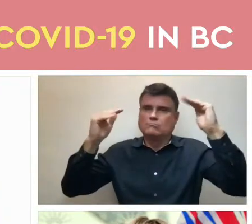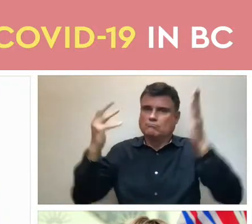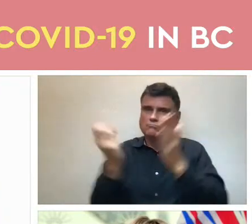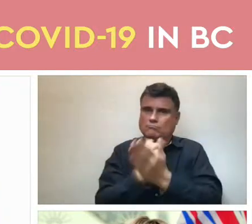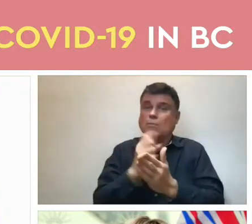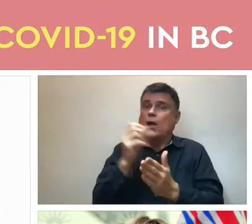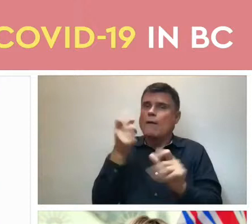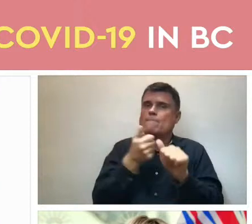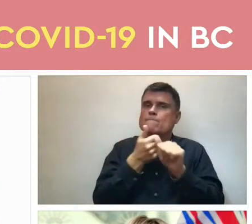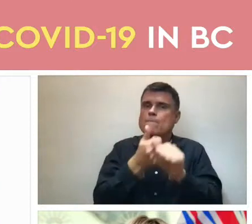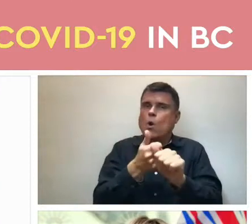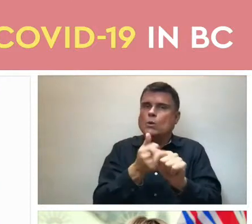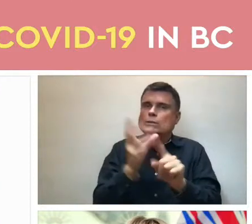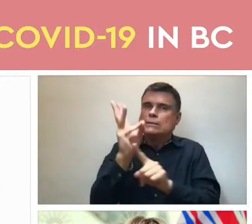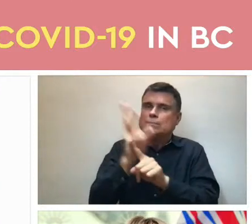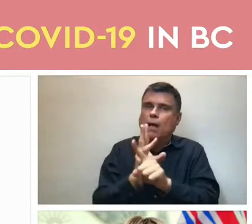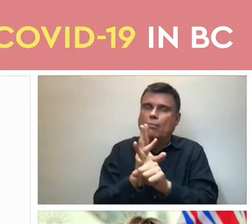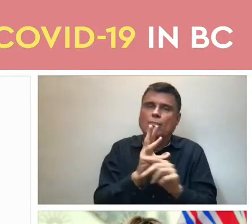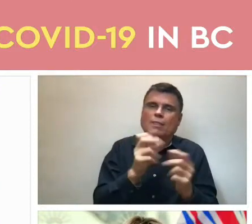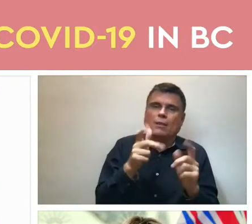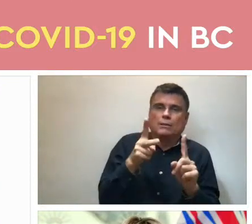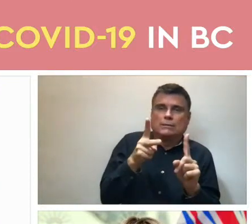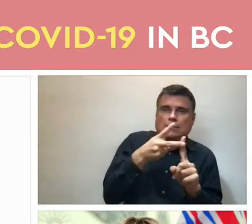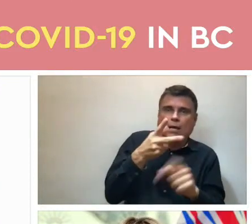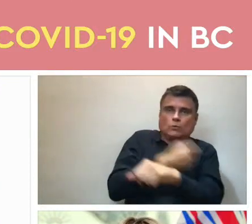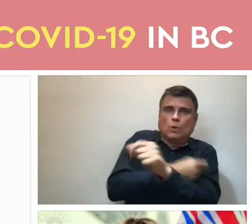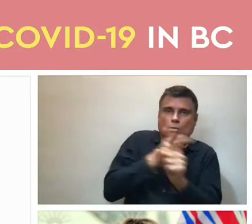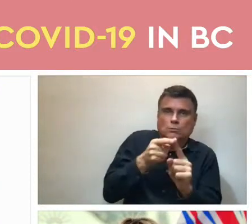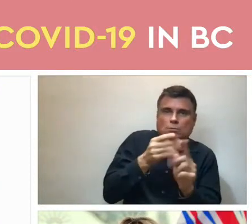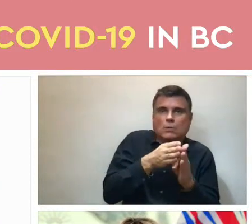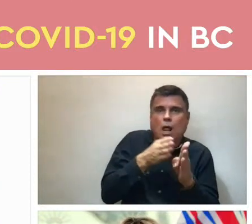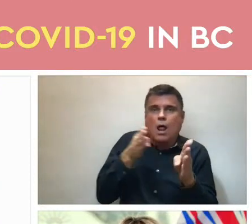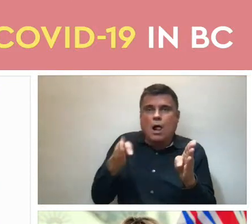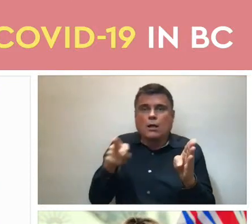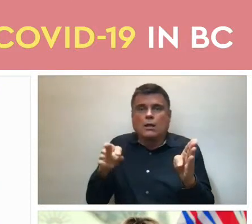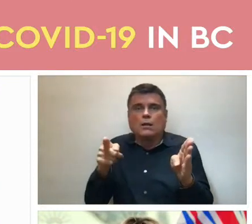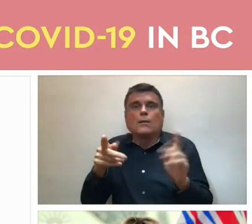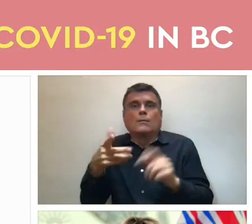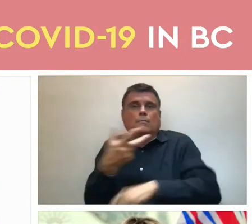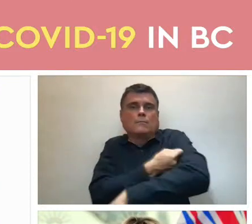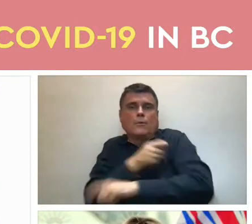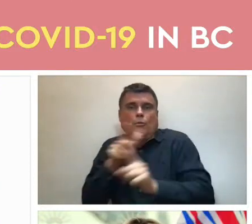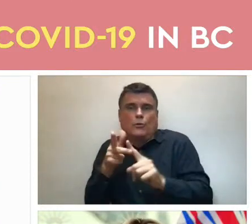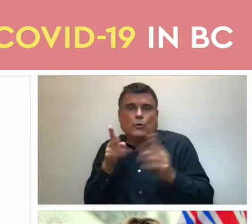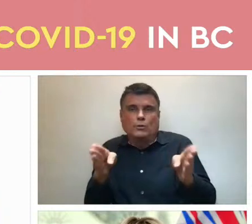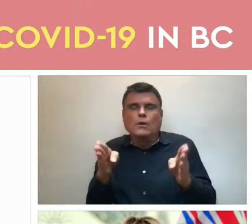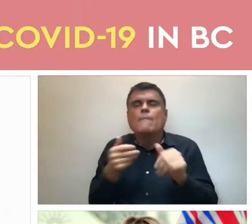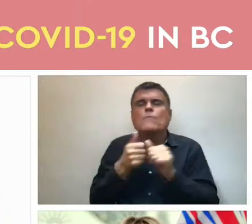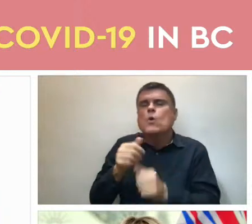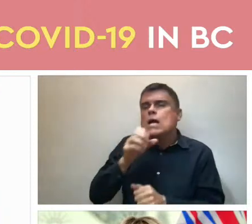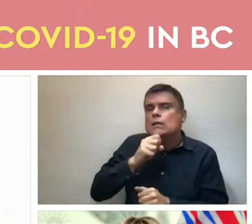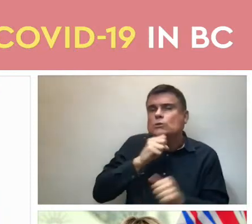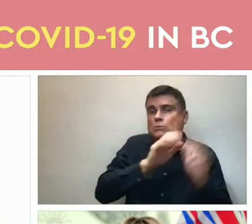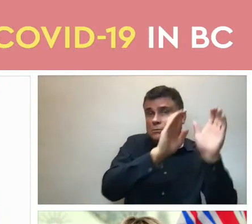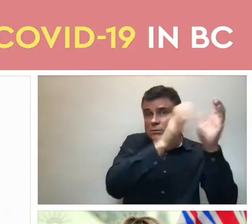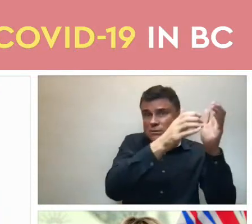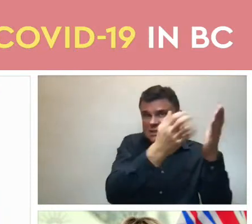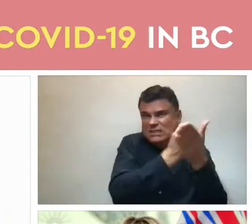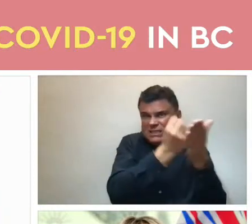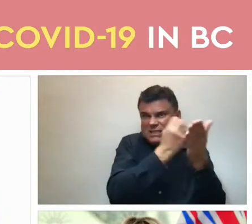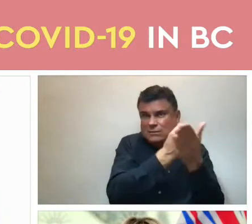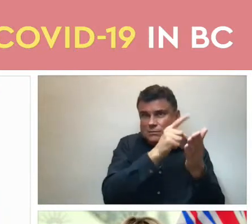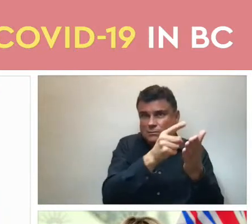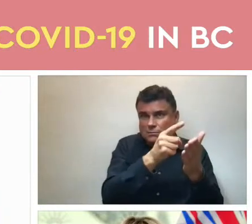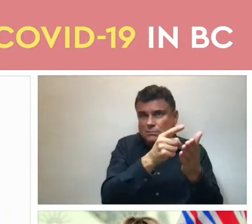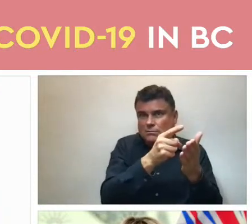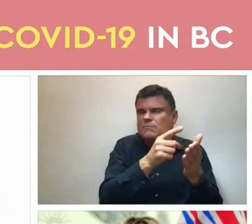in vaccine effectiveness and breakthrough infections that led to hospitalizations. And I'll show you some of those data in a minute.